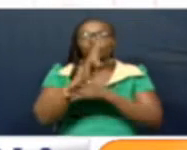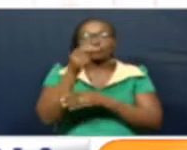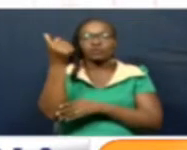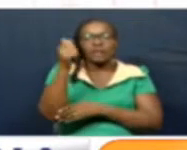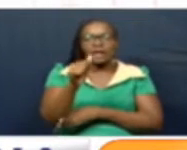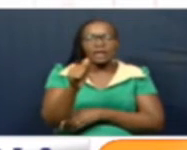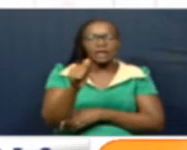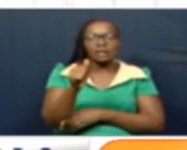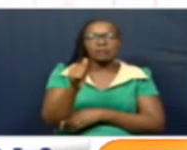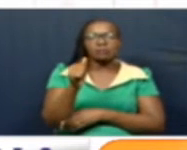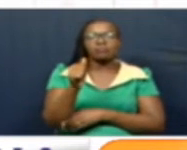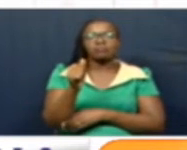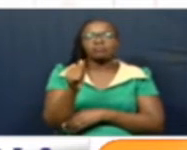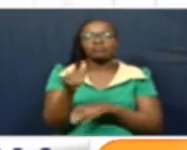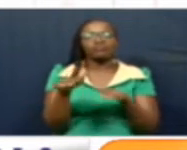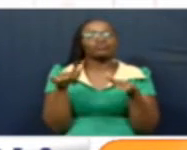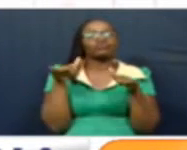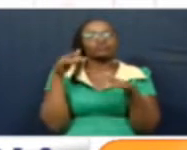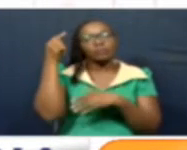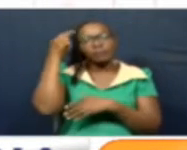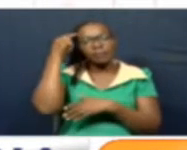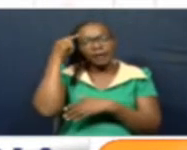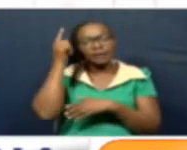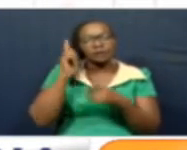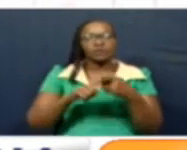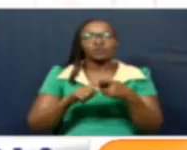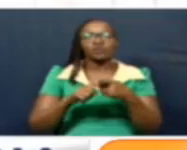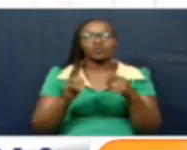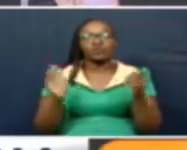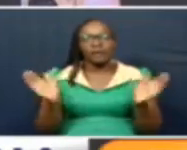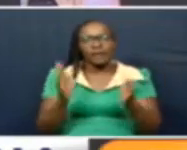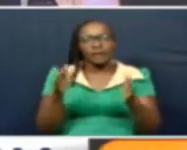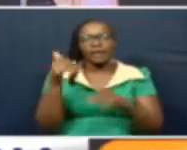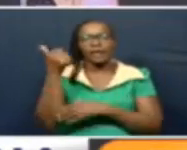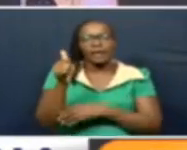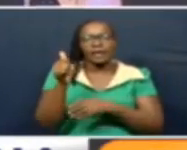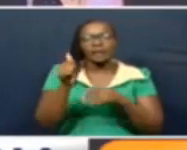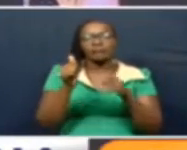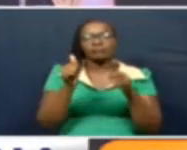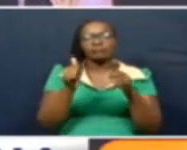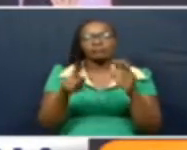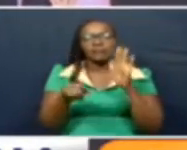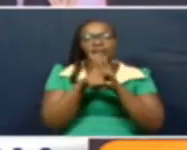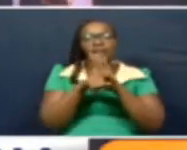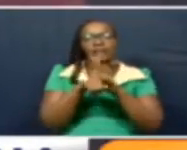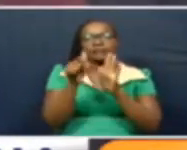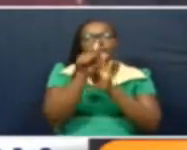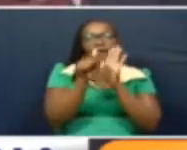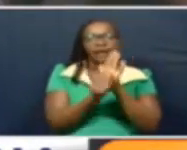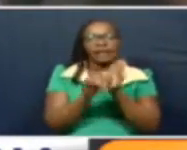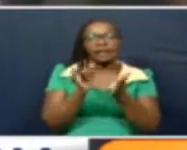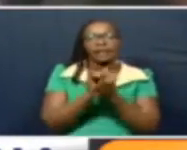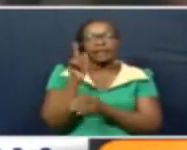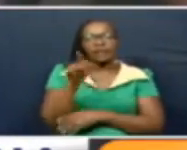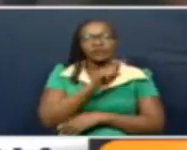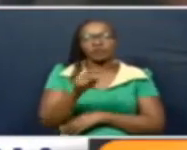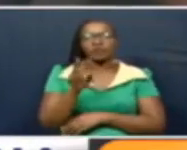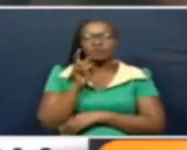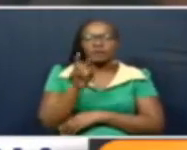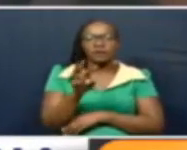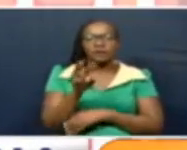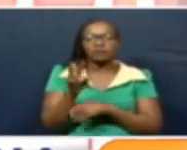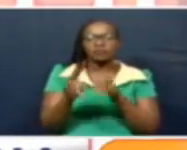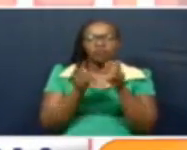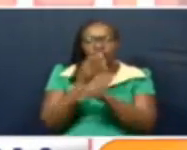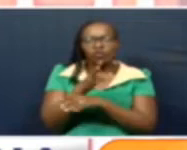mind to drive any evil agenda. It is unlawful to watch films that